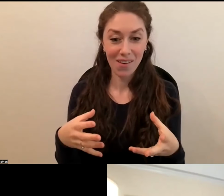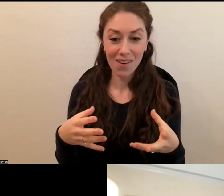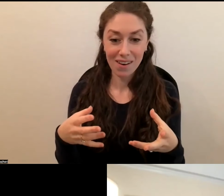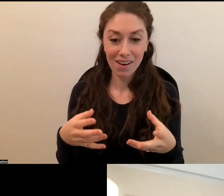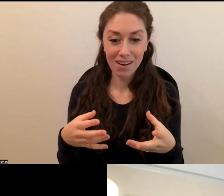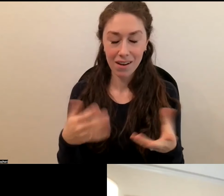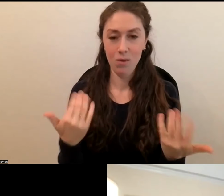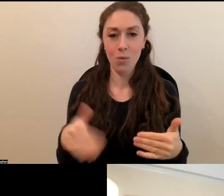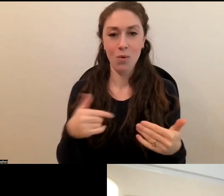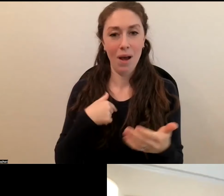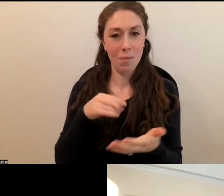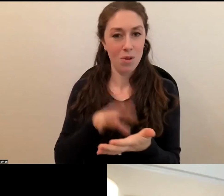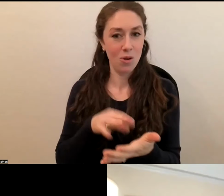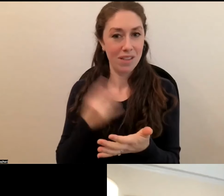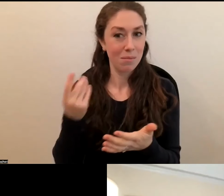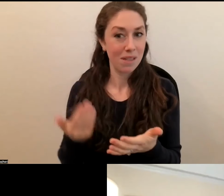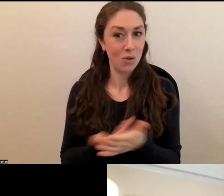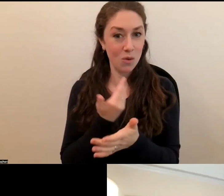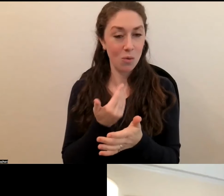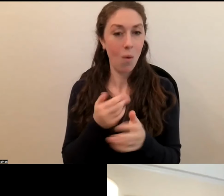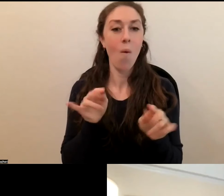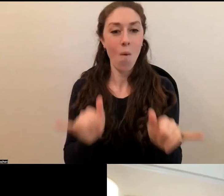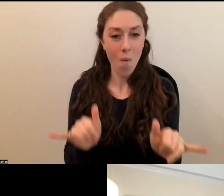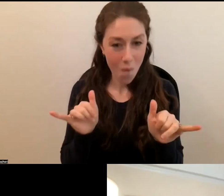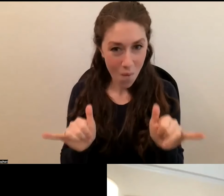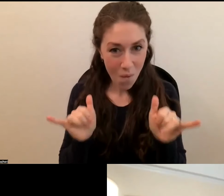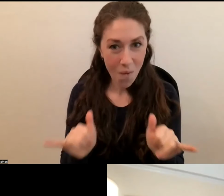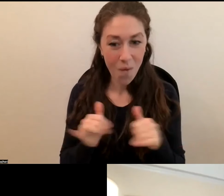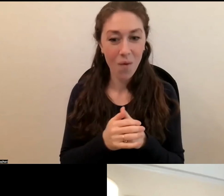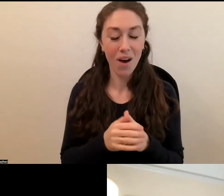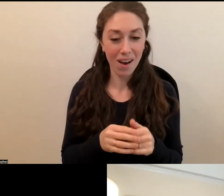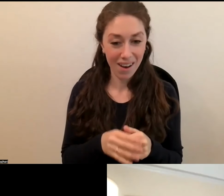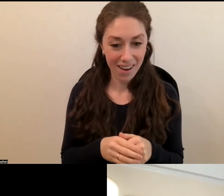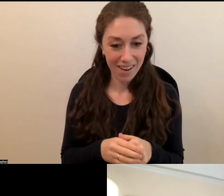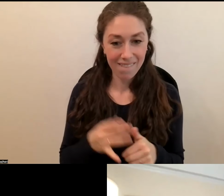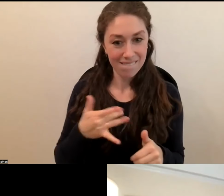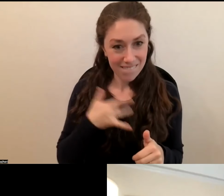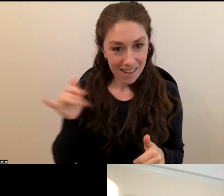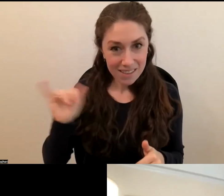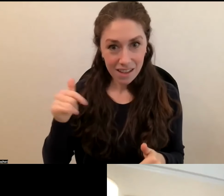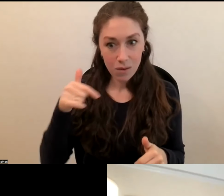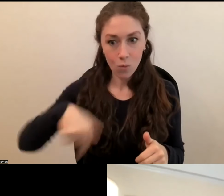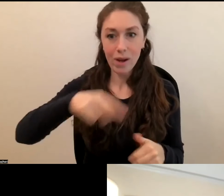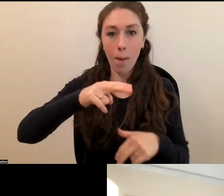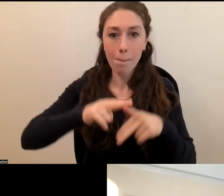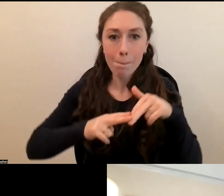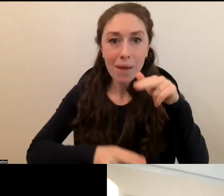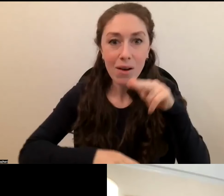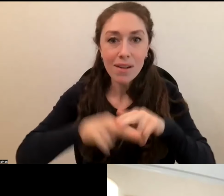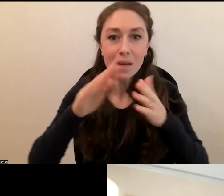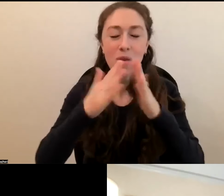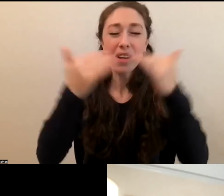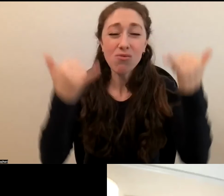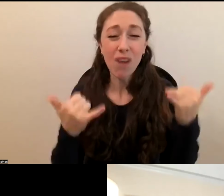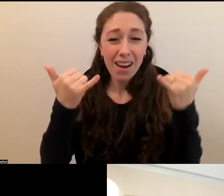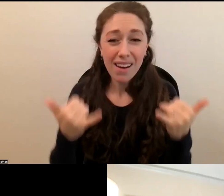I'm learning something new, and it feels like community is being built as we speak. So it's not